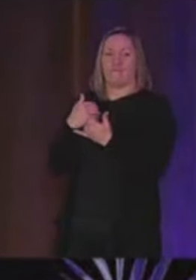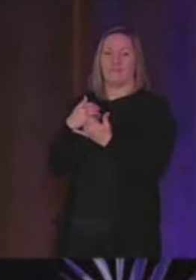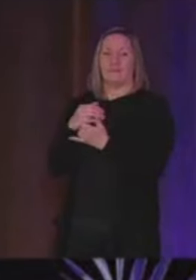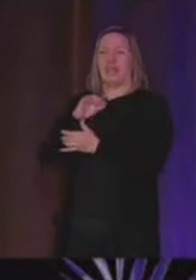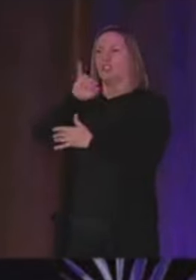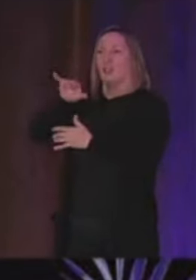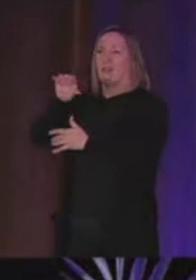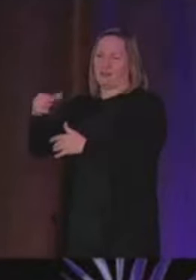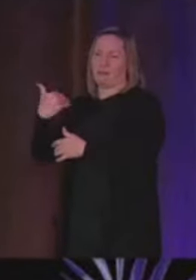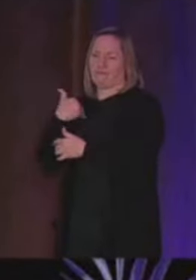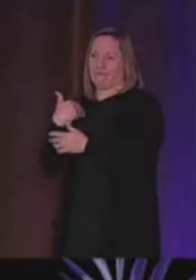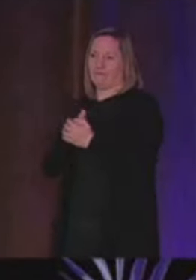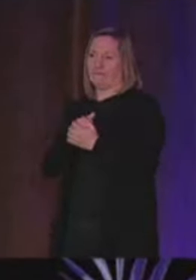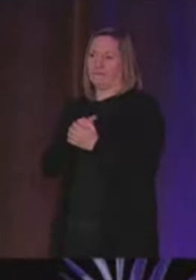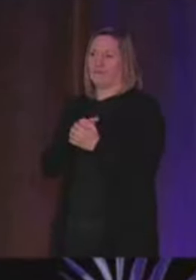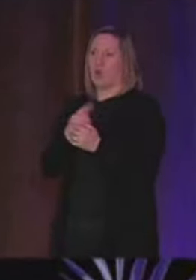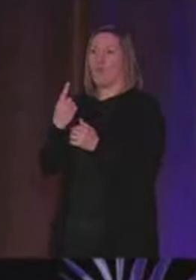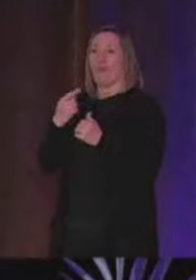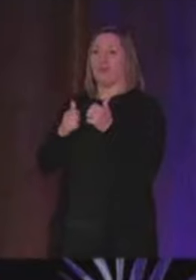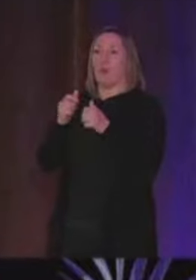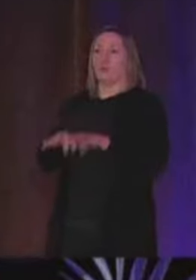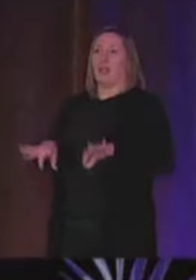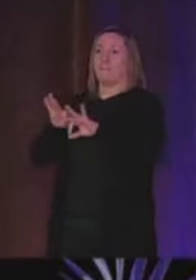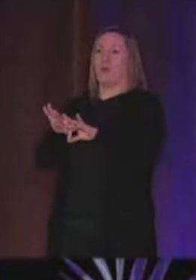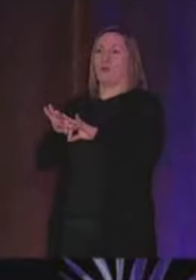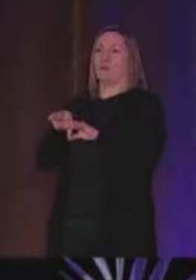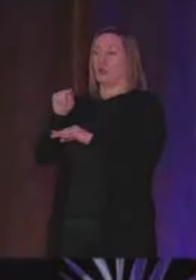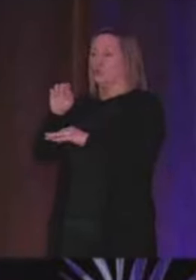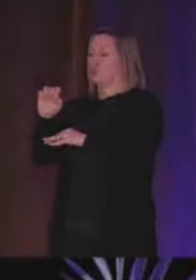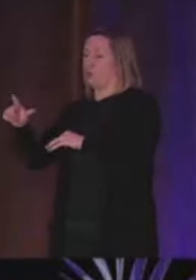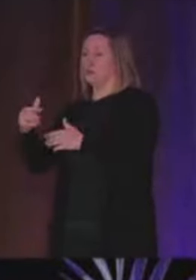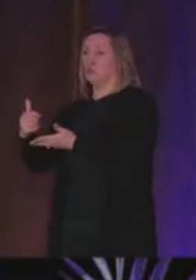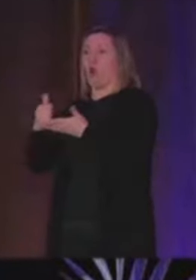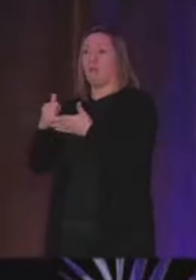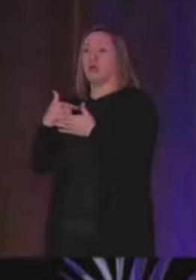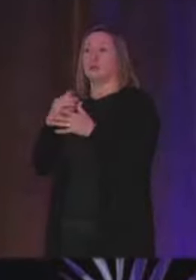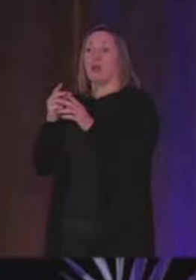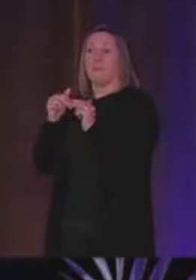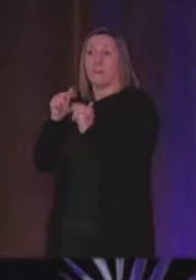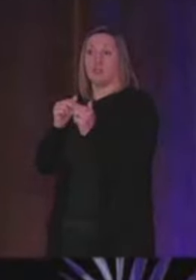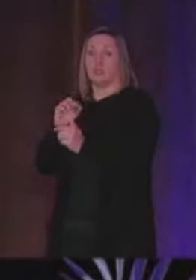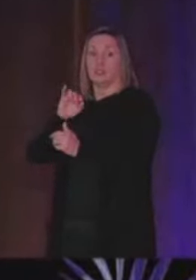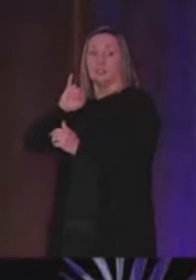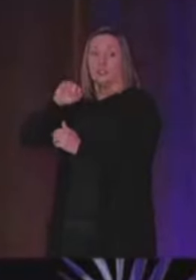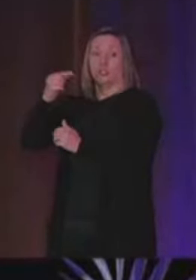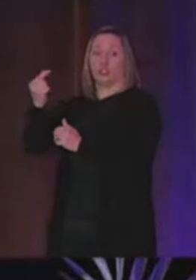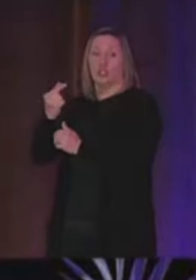JS. And one of the most important tools that will help us build this is GSAP.